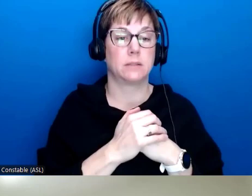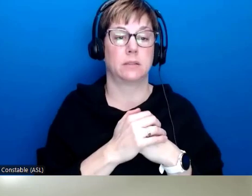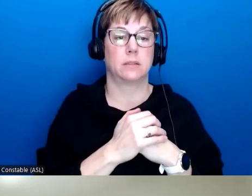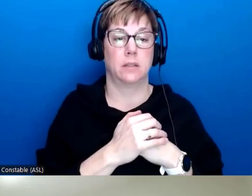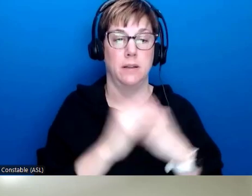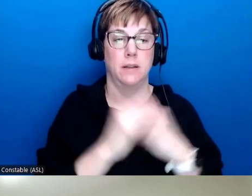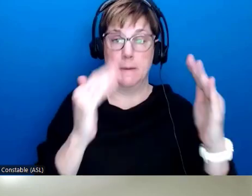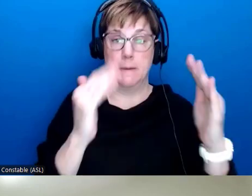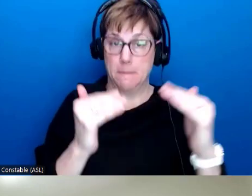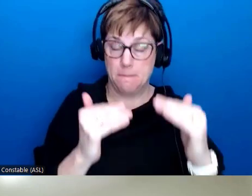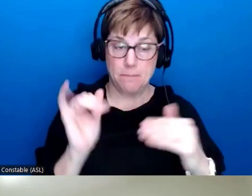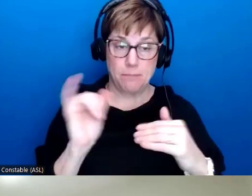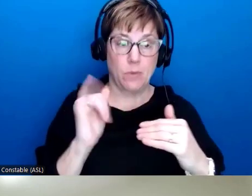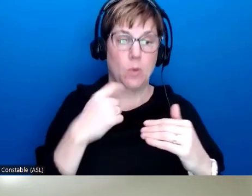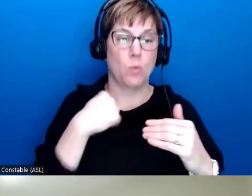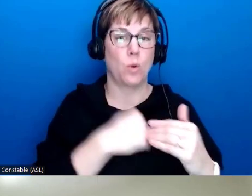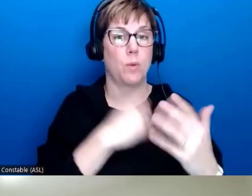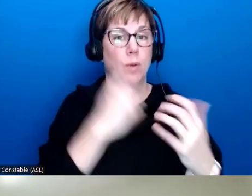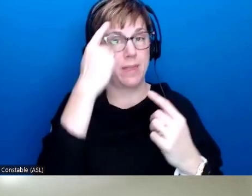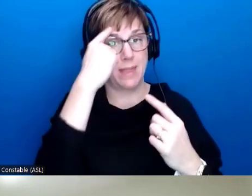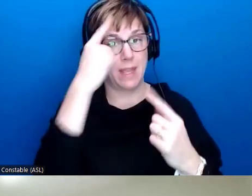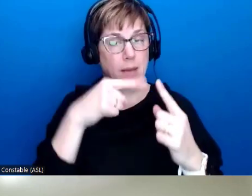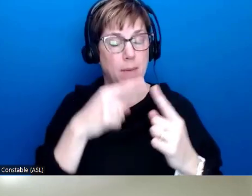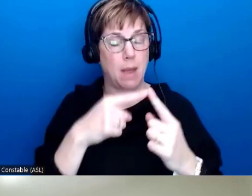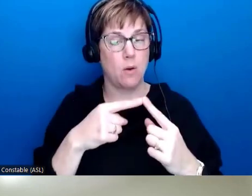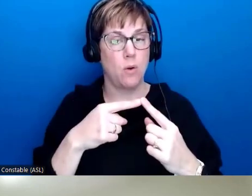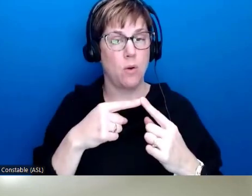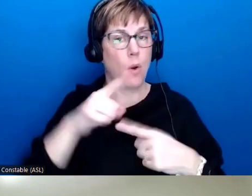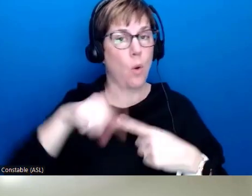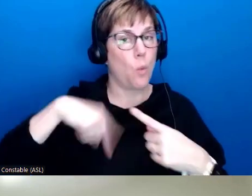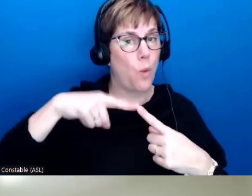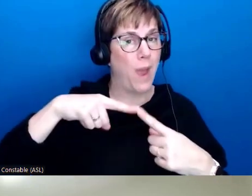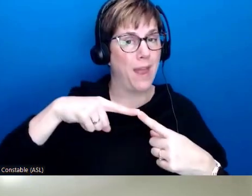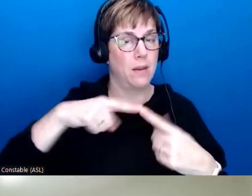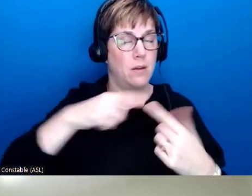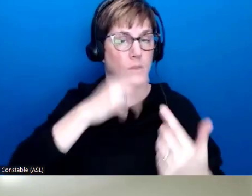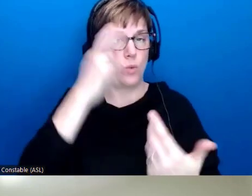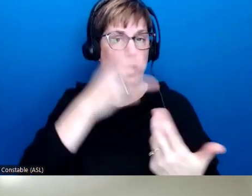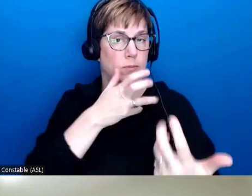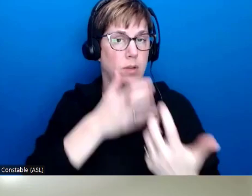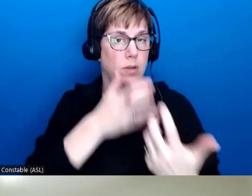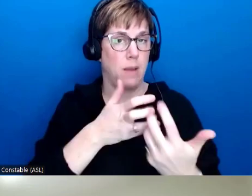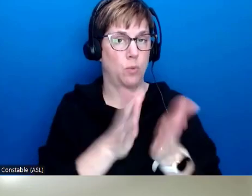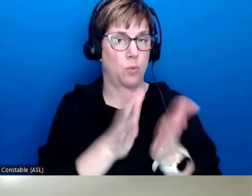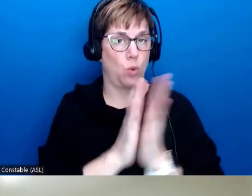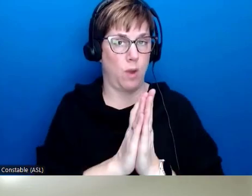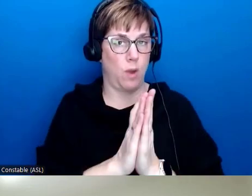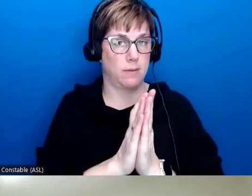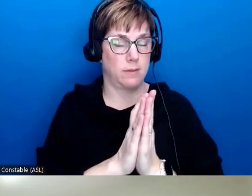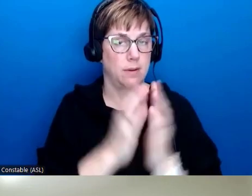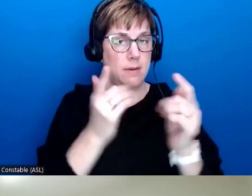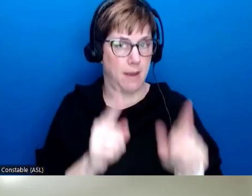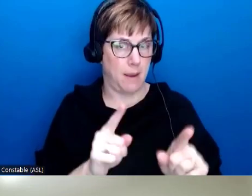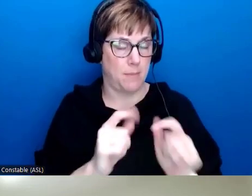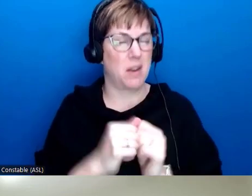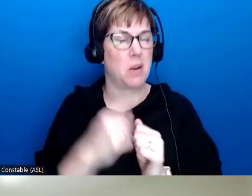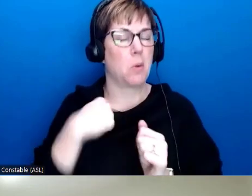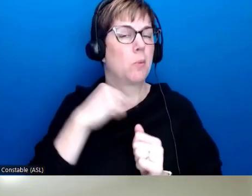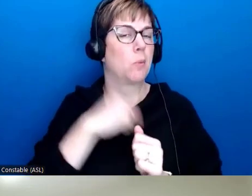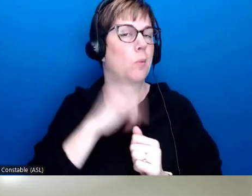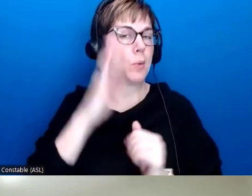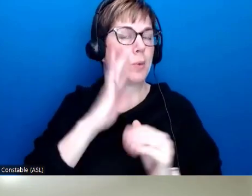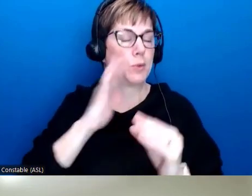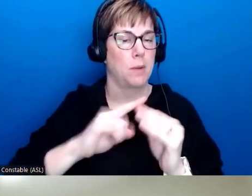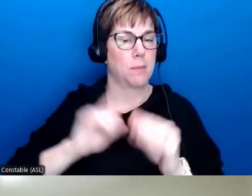and we also want to think about the timing of the RA request. We'll kind of touch on this in some